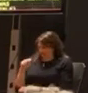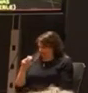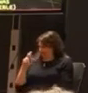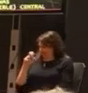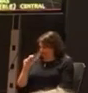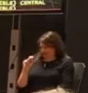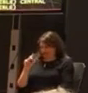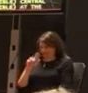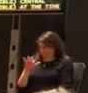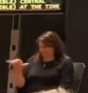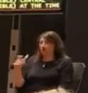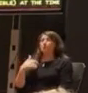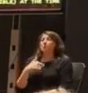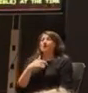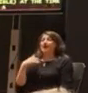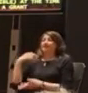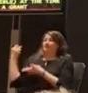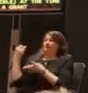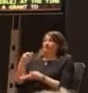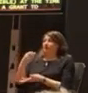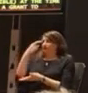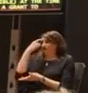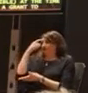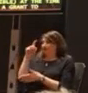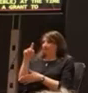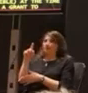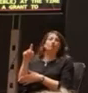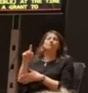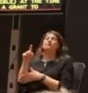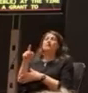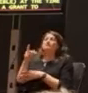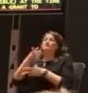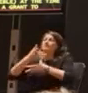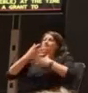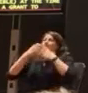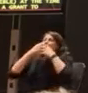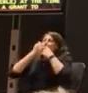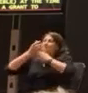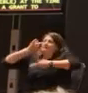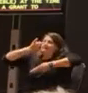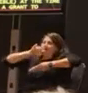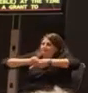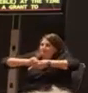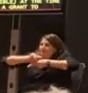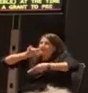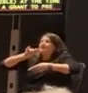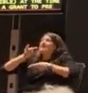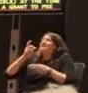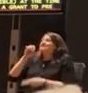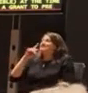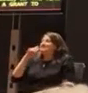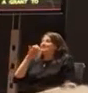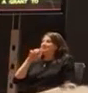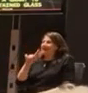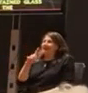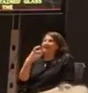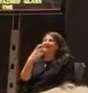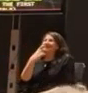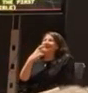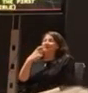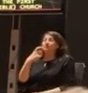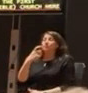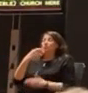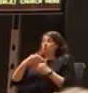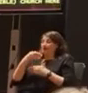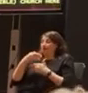had a grant to preserve the stained glass windows at the first AME church here in Seattle.